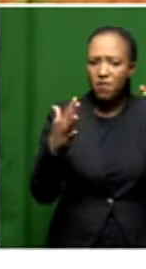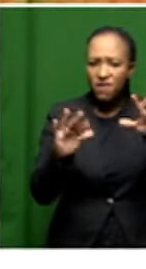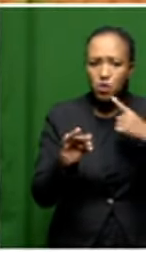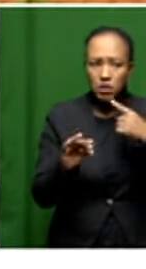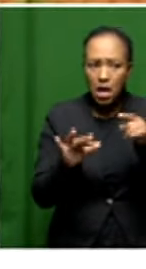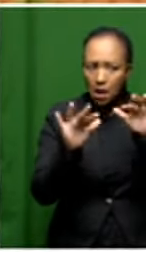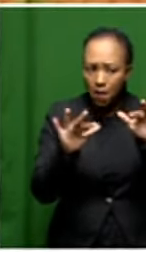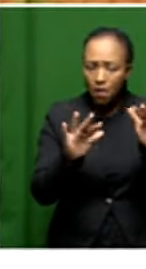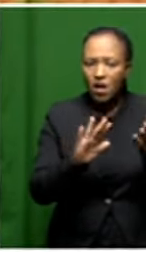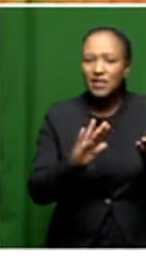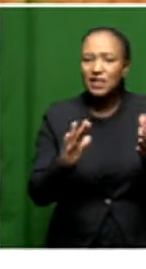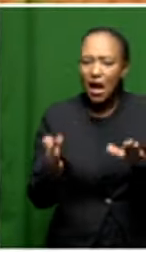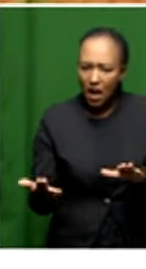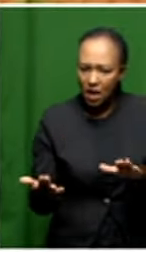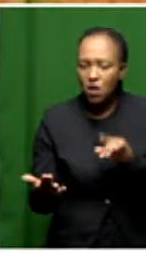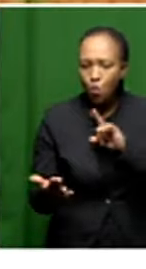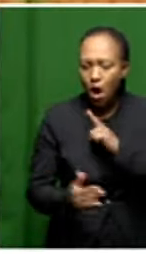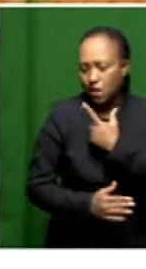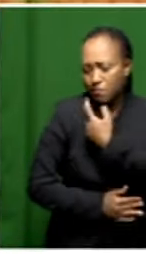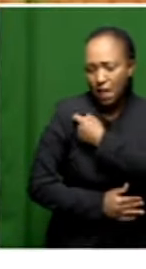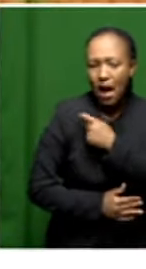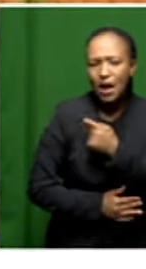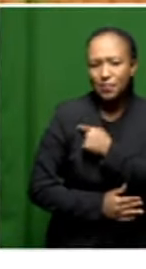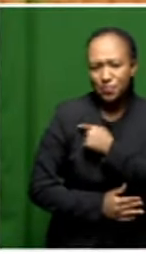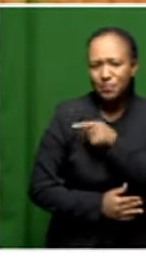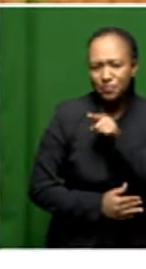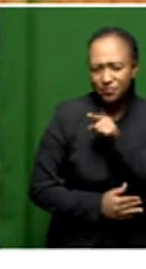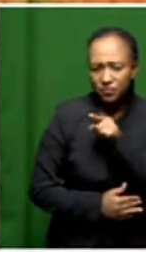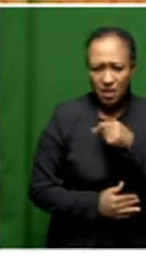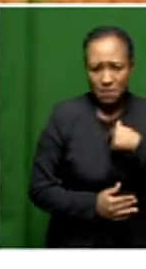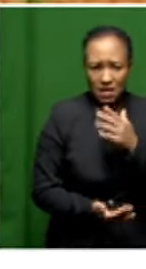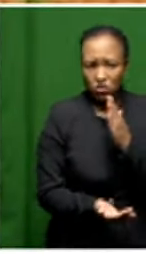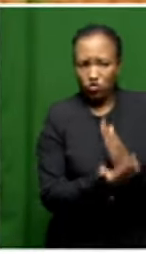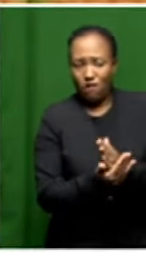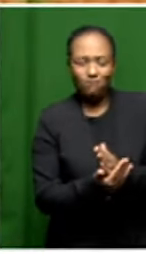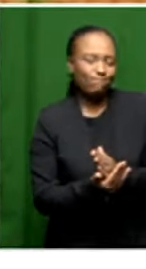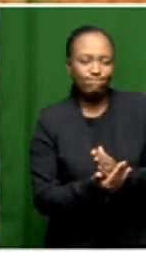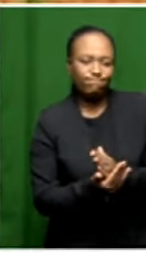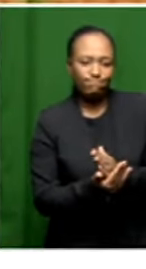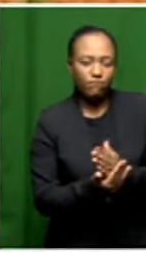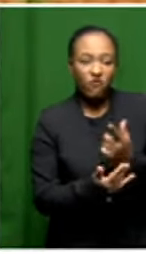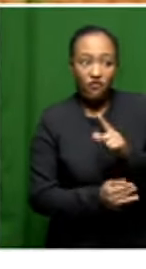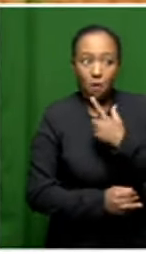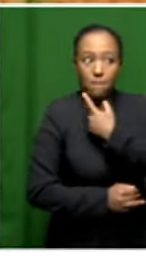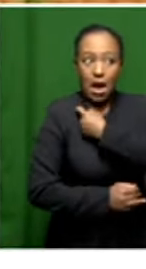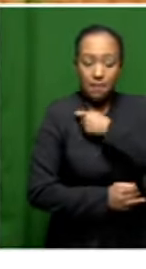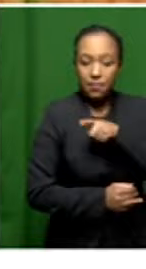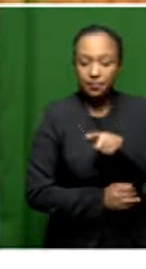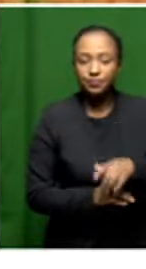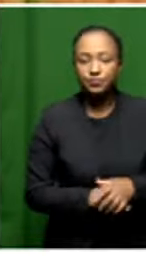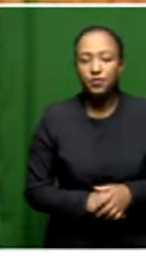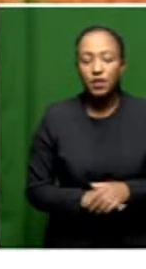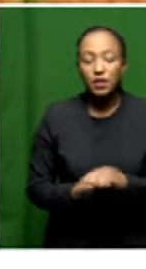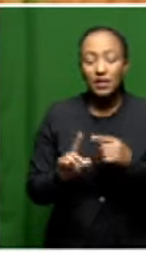are dying from vaccine. Yes, so I'm not sure about being vaccinated. While Tatenda